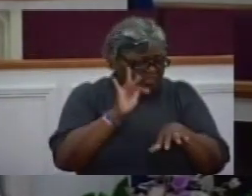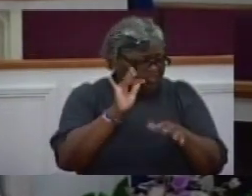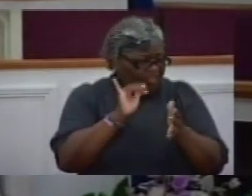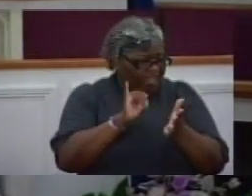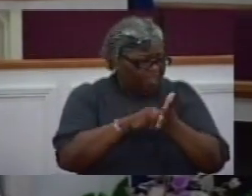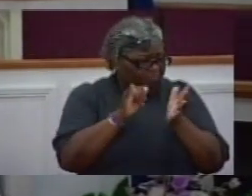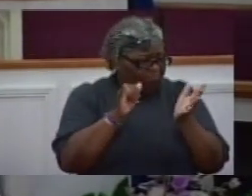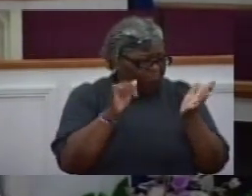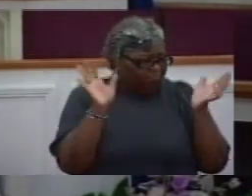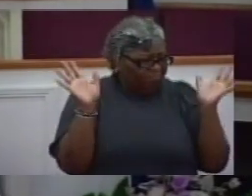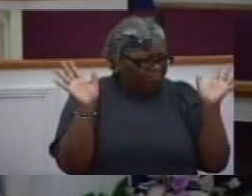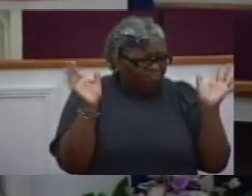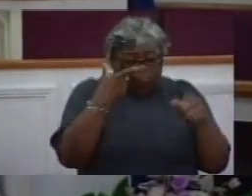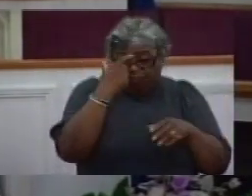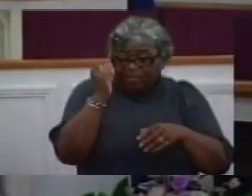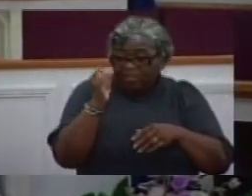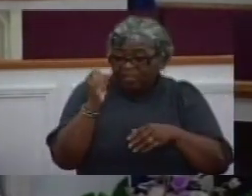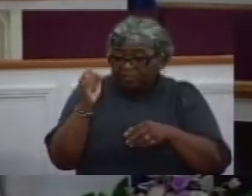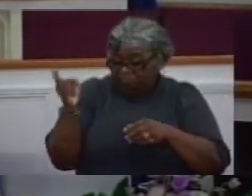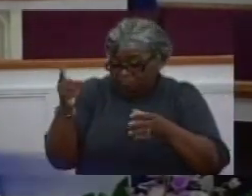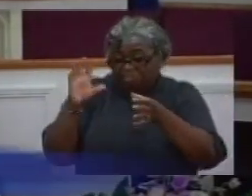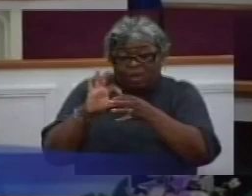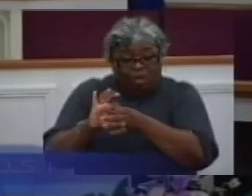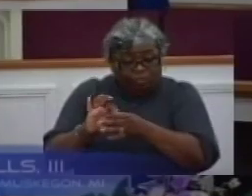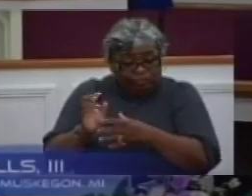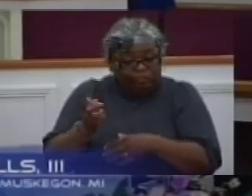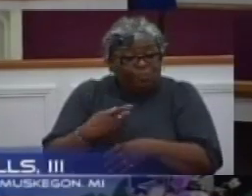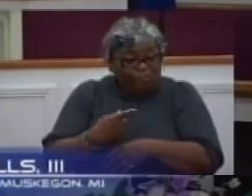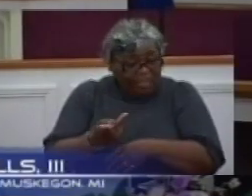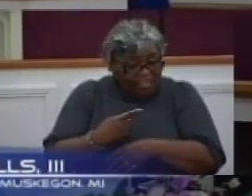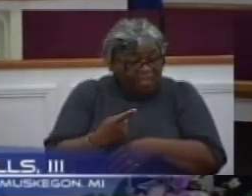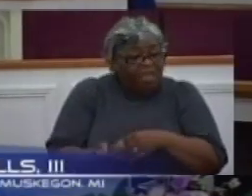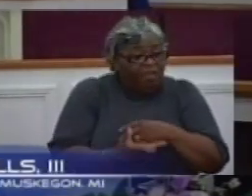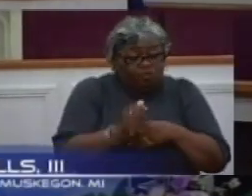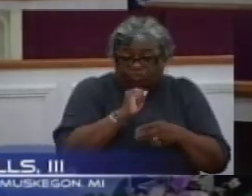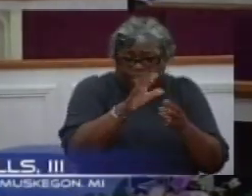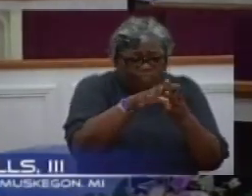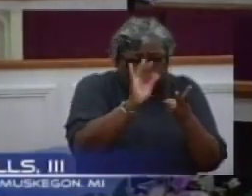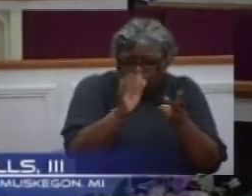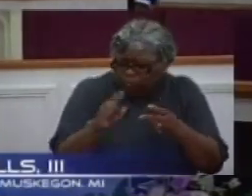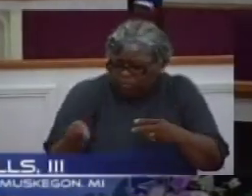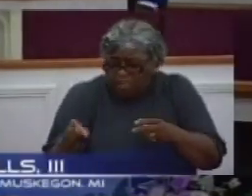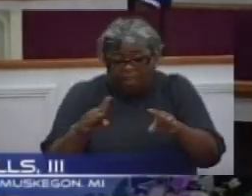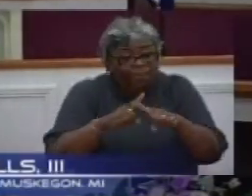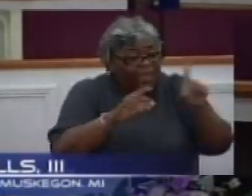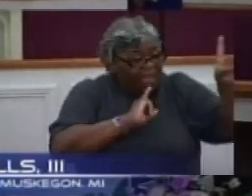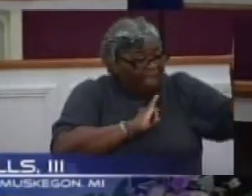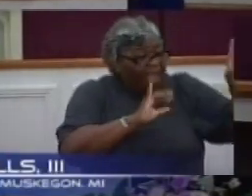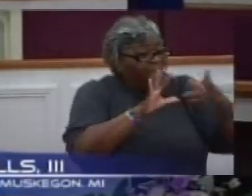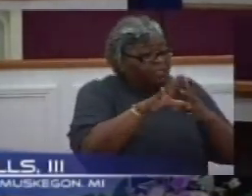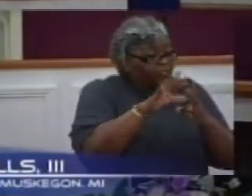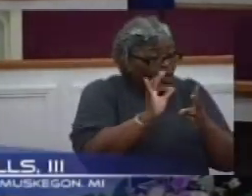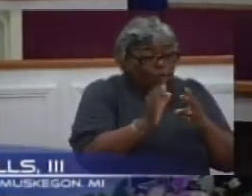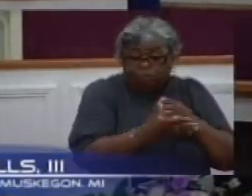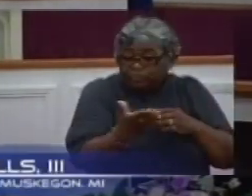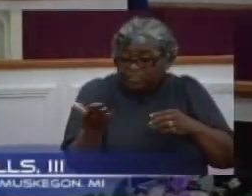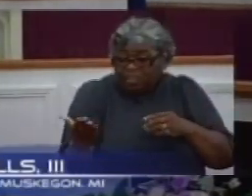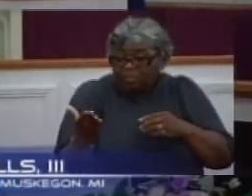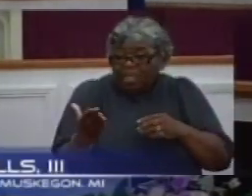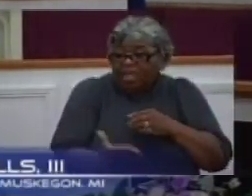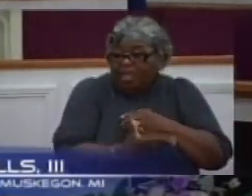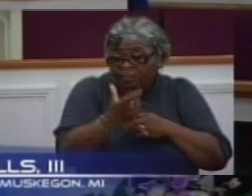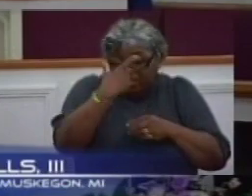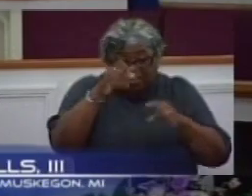that, because they belong to me. You didn't choose them, but I chose them.